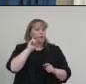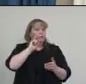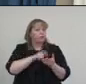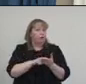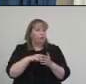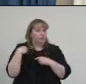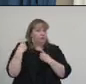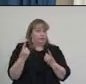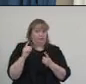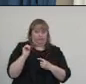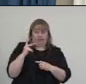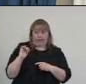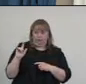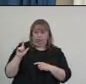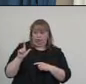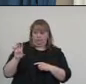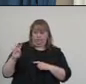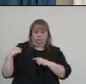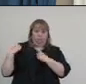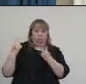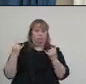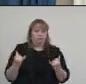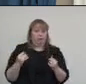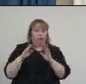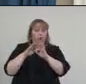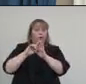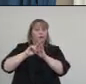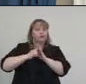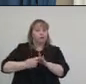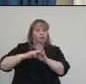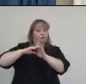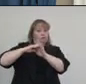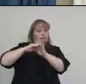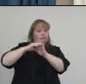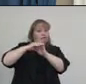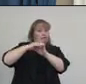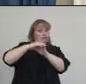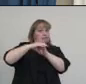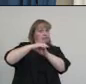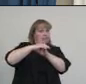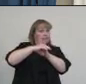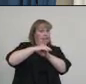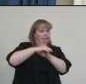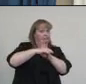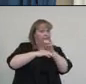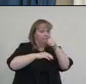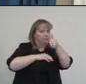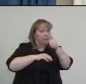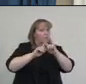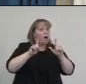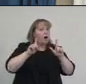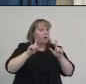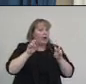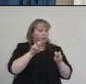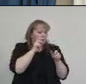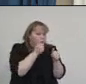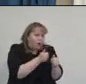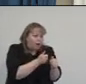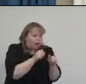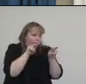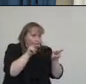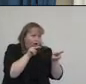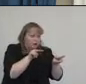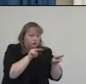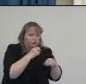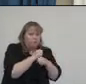Confirmed COVID hospitalizations are following an overall decrease, but we must evaluate this data carefully